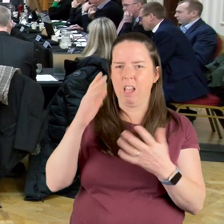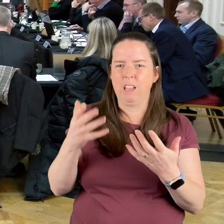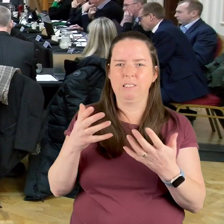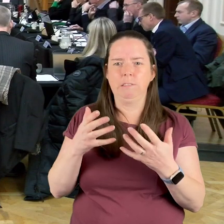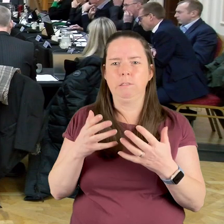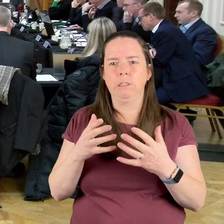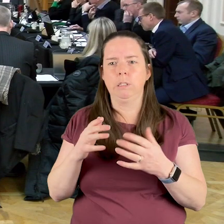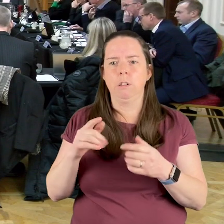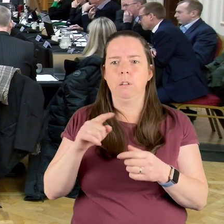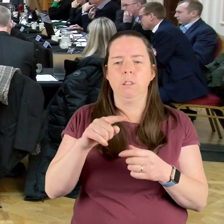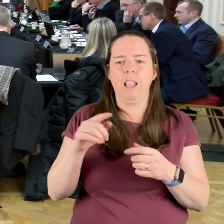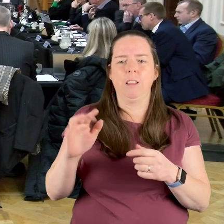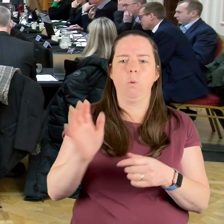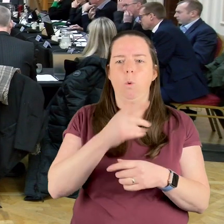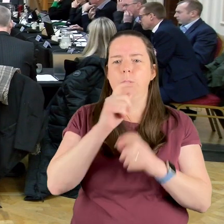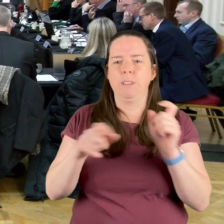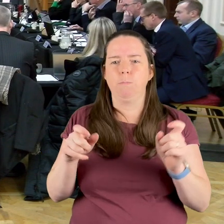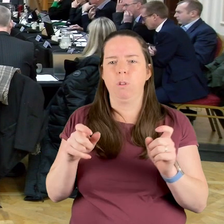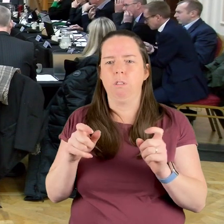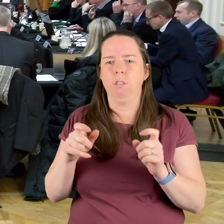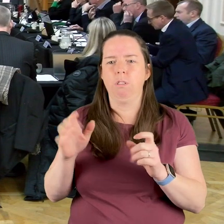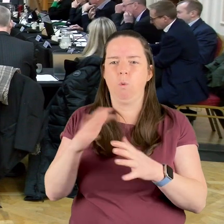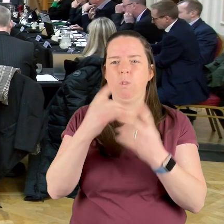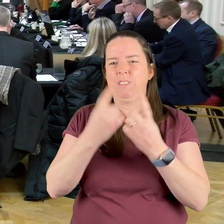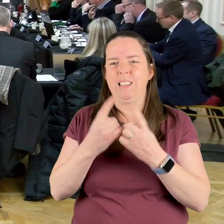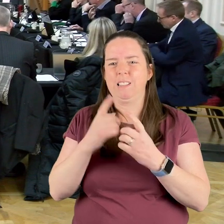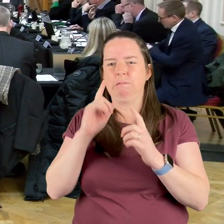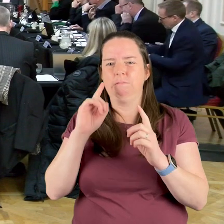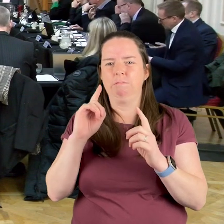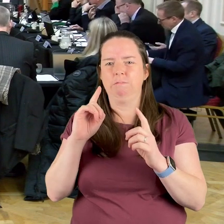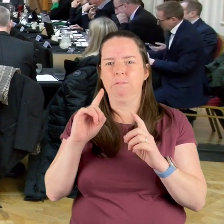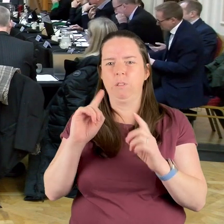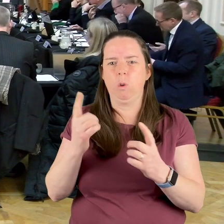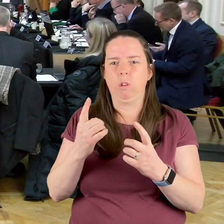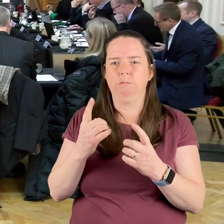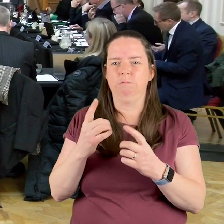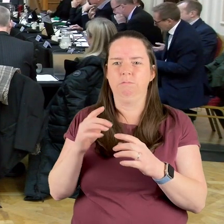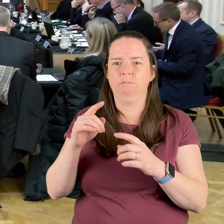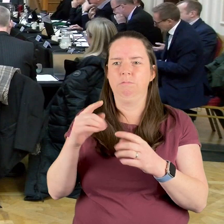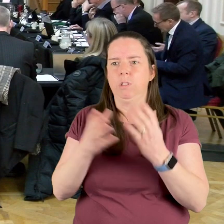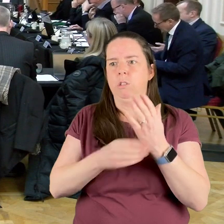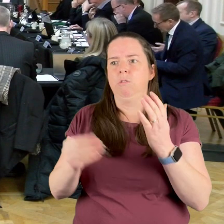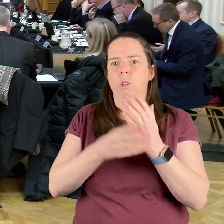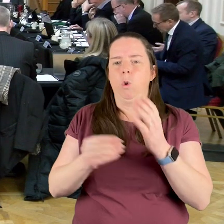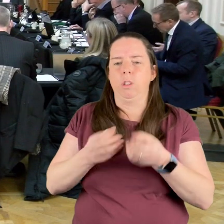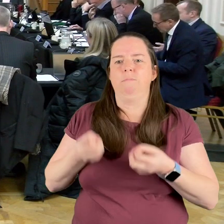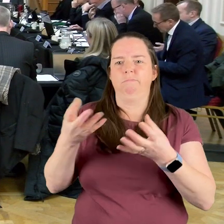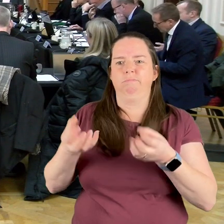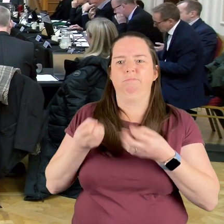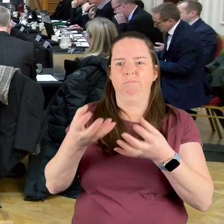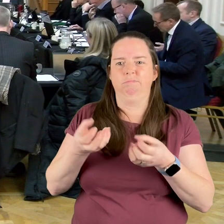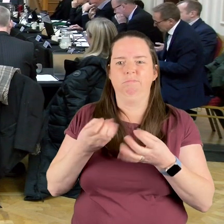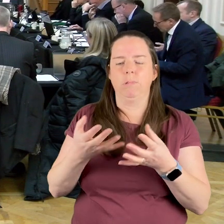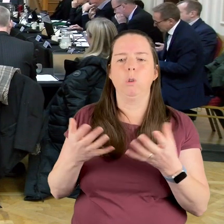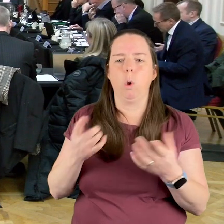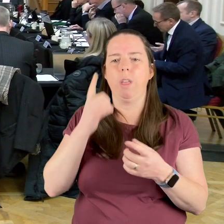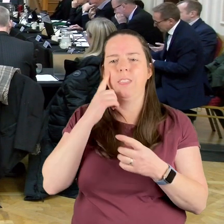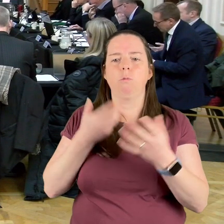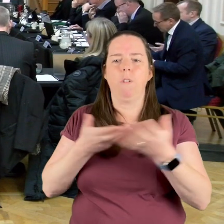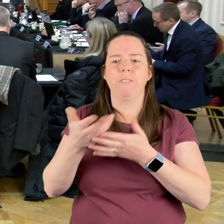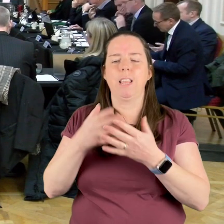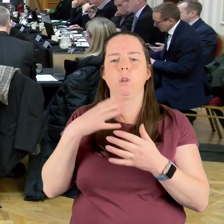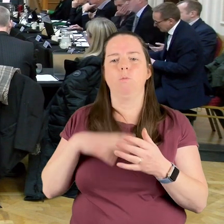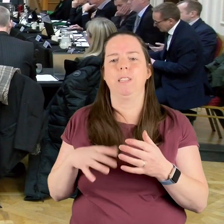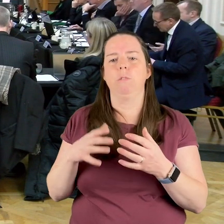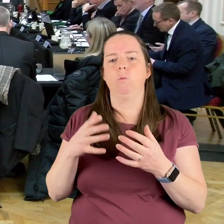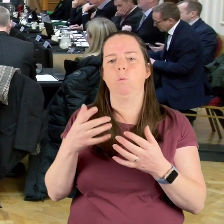think about that going forward, because I think there is the danger that it'll be all things to all people and we cannot boil that ocean irrespective of how